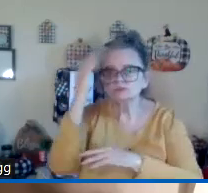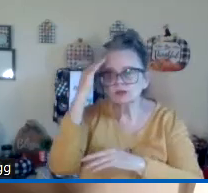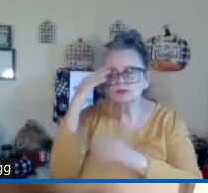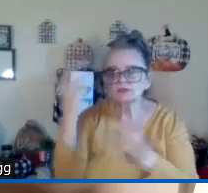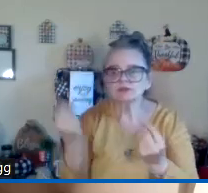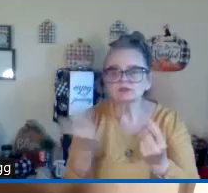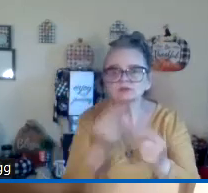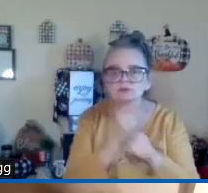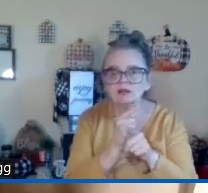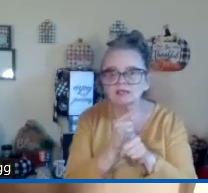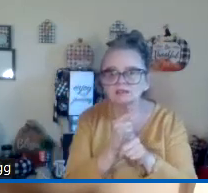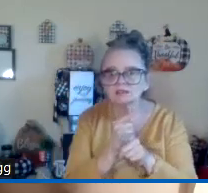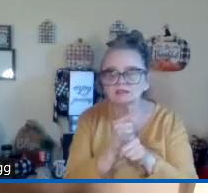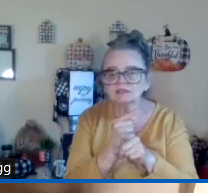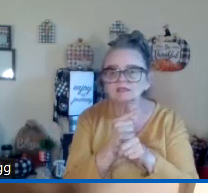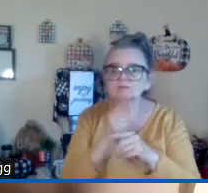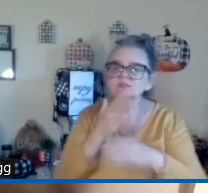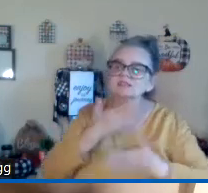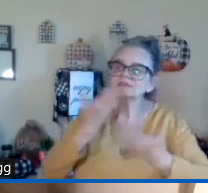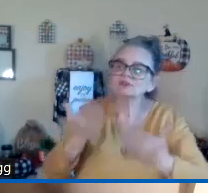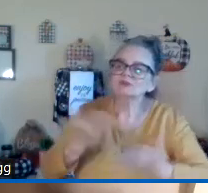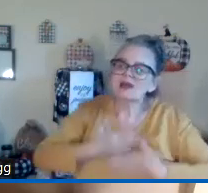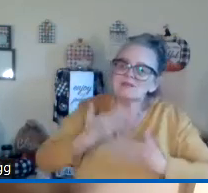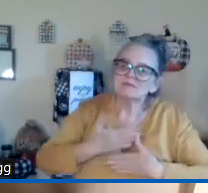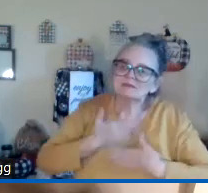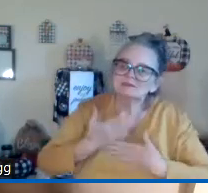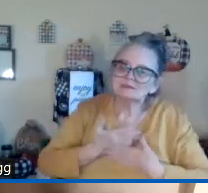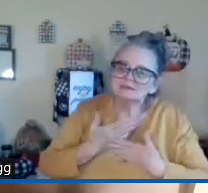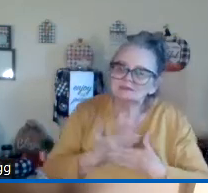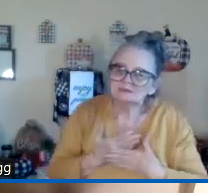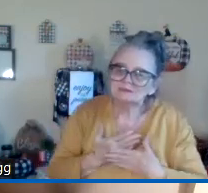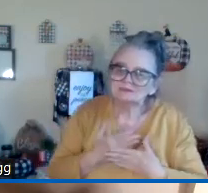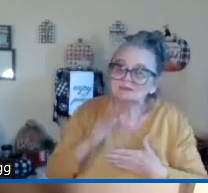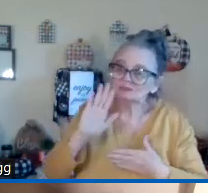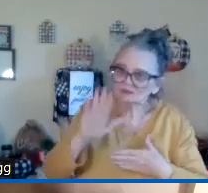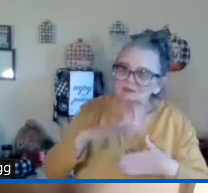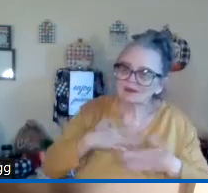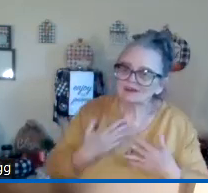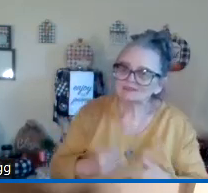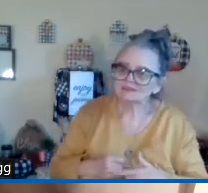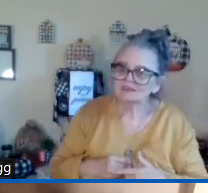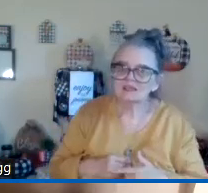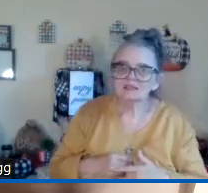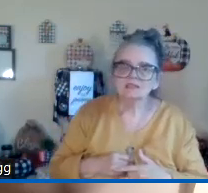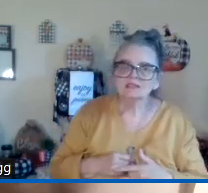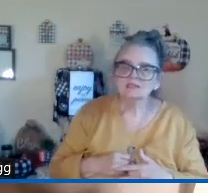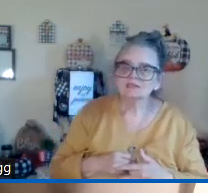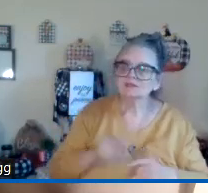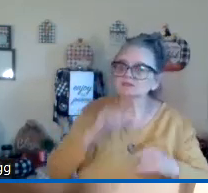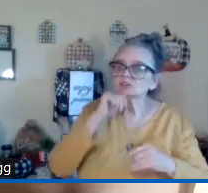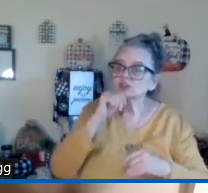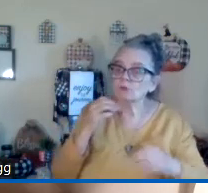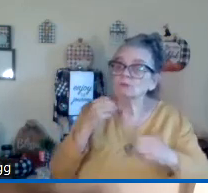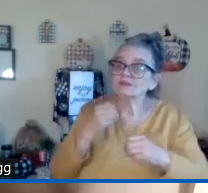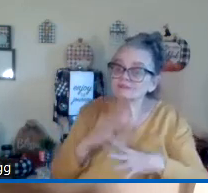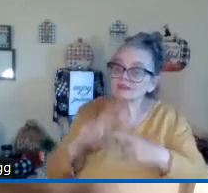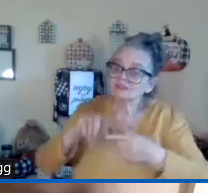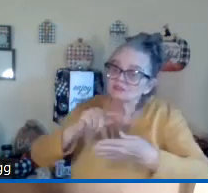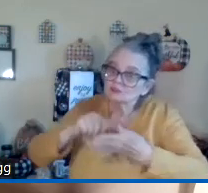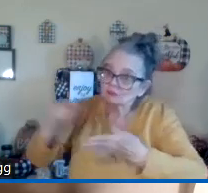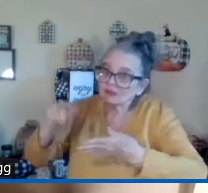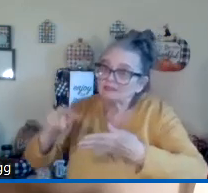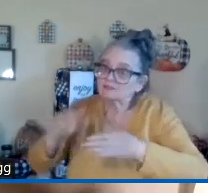whew, what happens? They will go to the pit of hell if they